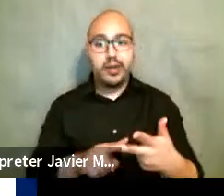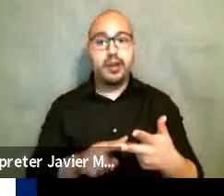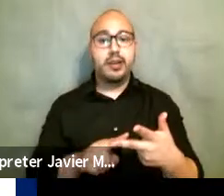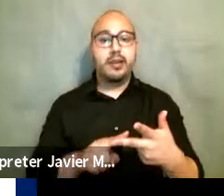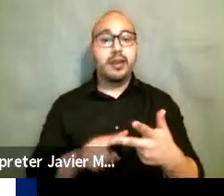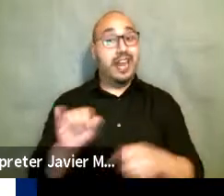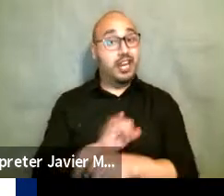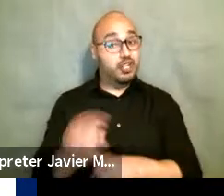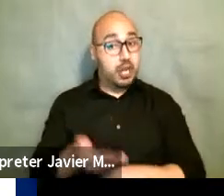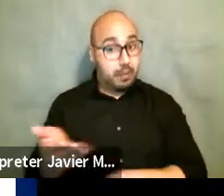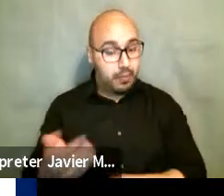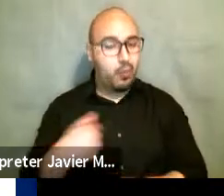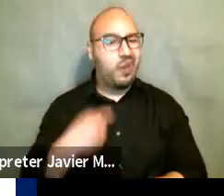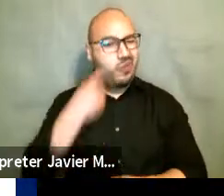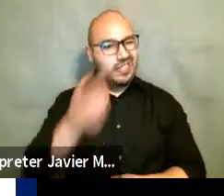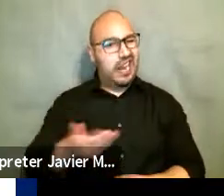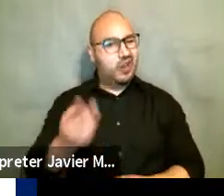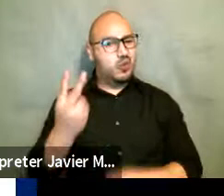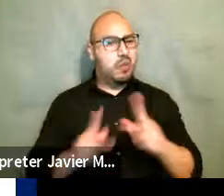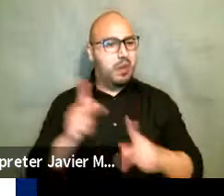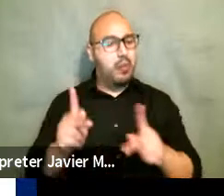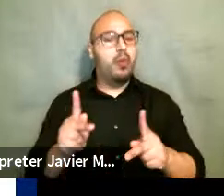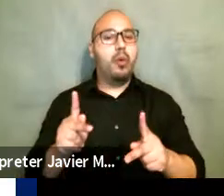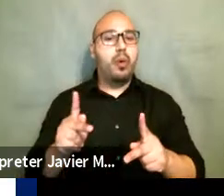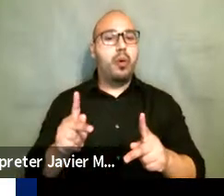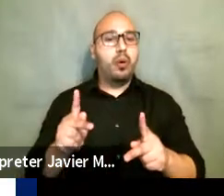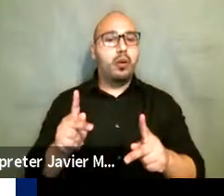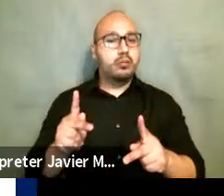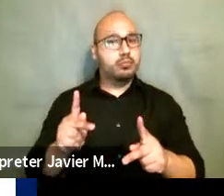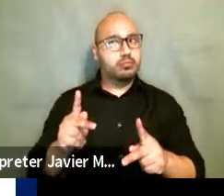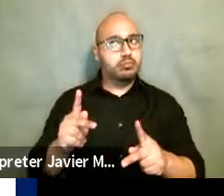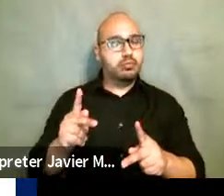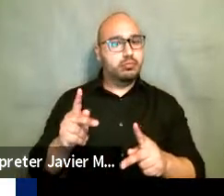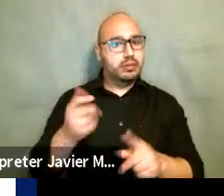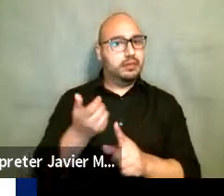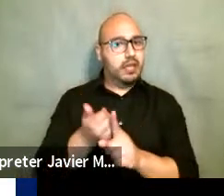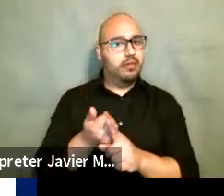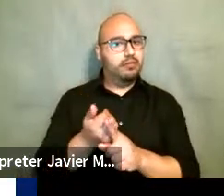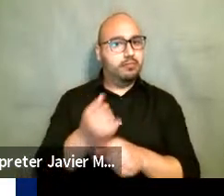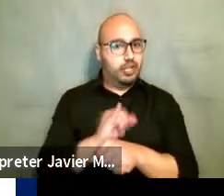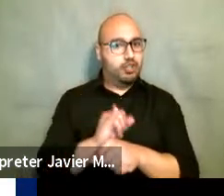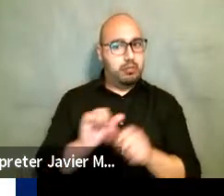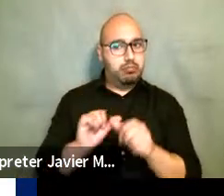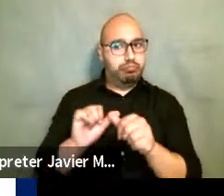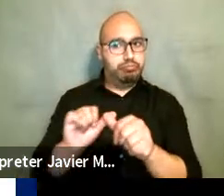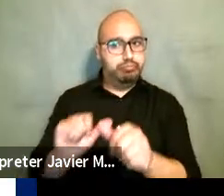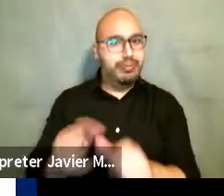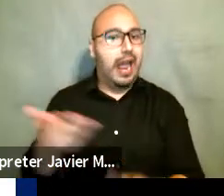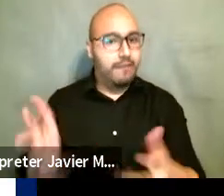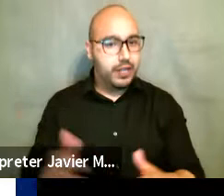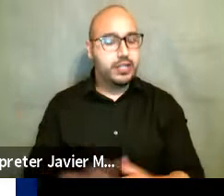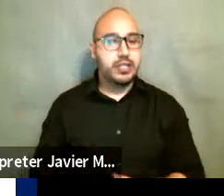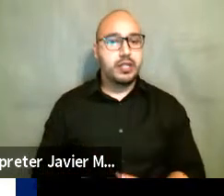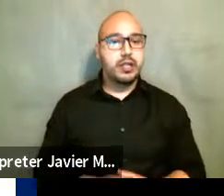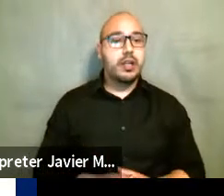jobs. We've hired 2 people who had internships here with us available. We cover all the way down